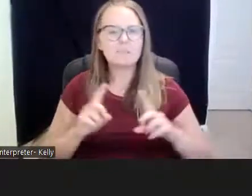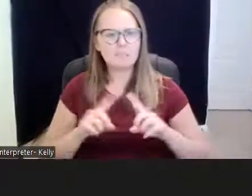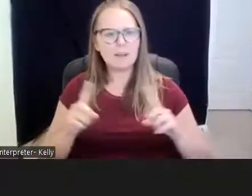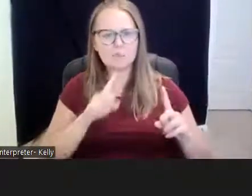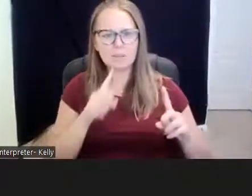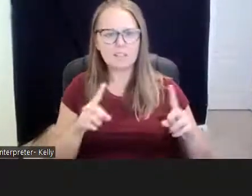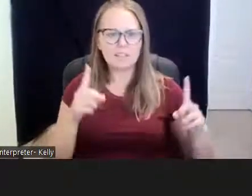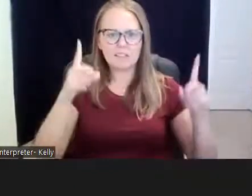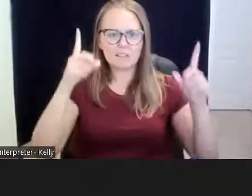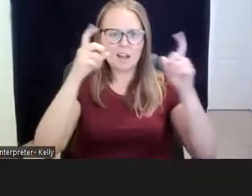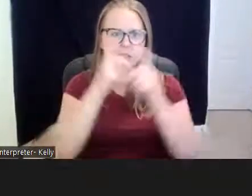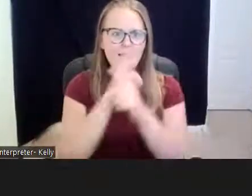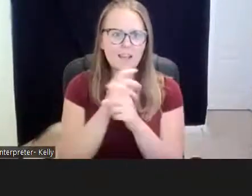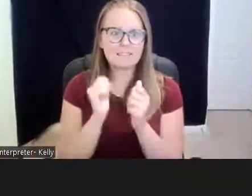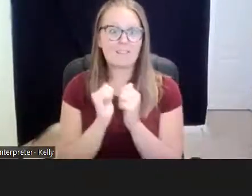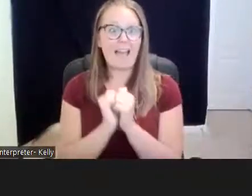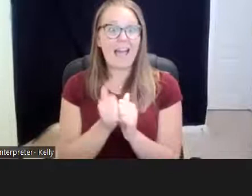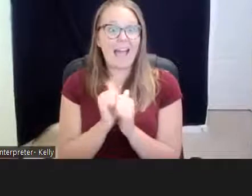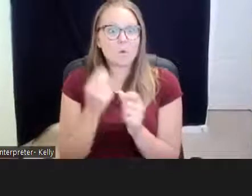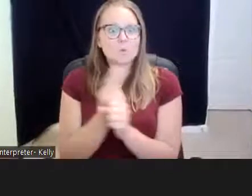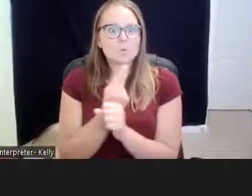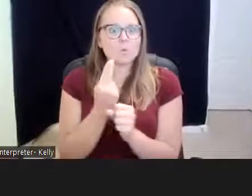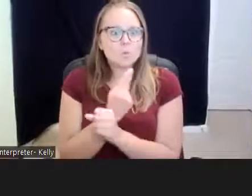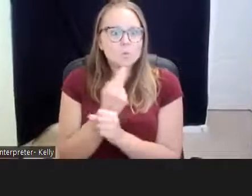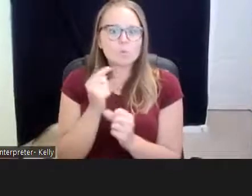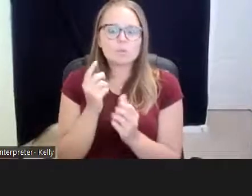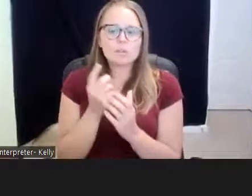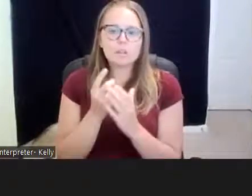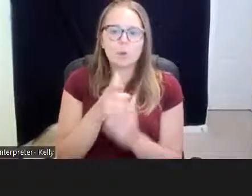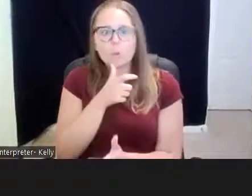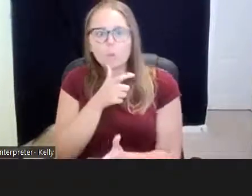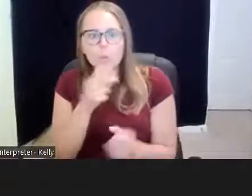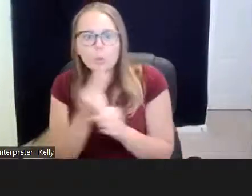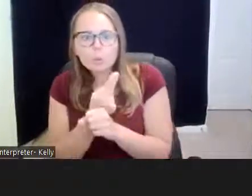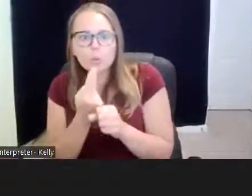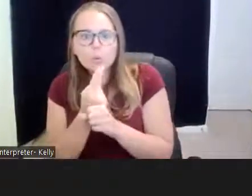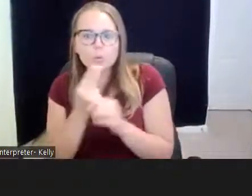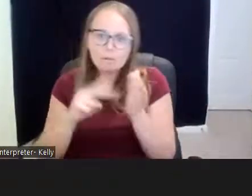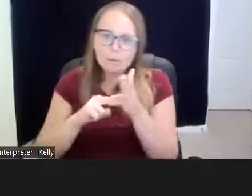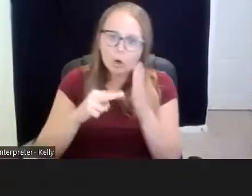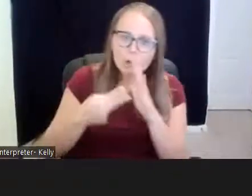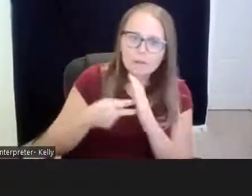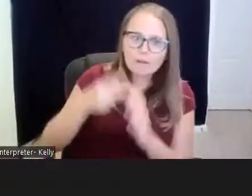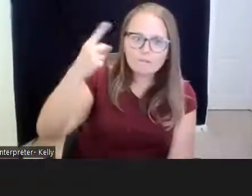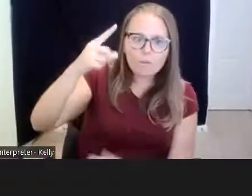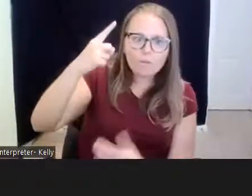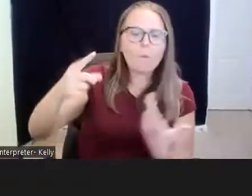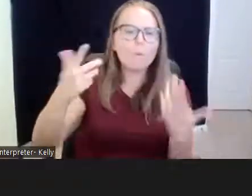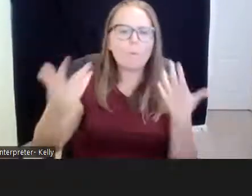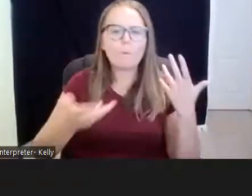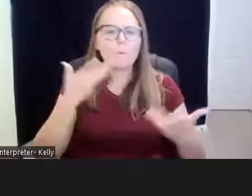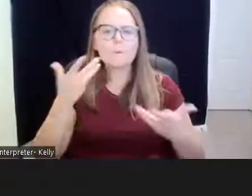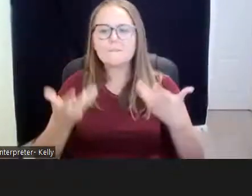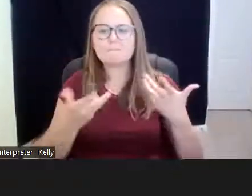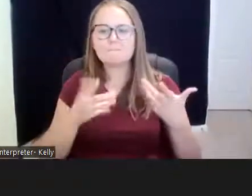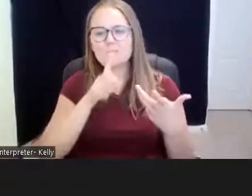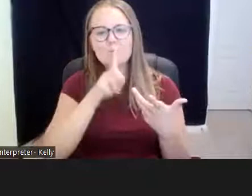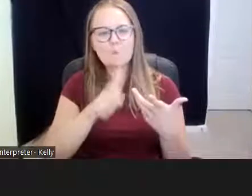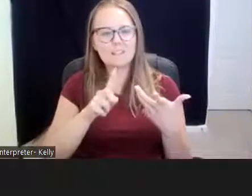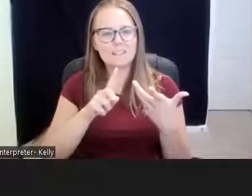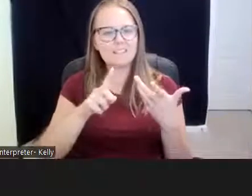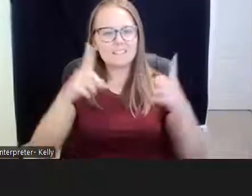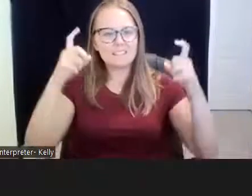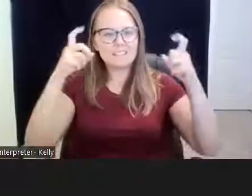complexity in how they're used and who's using them and for what purposes. And so it becomes